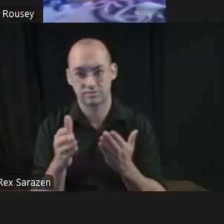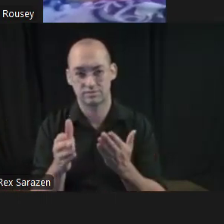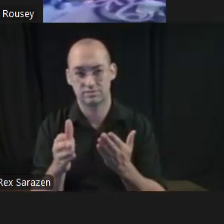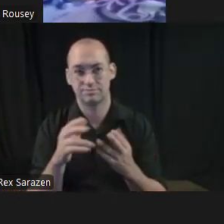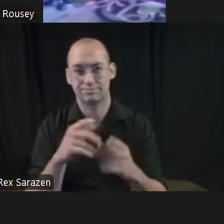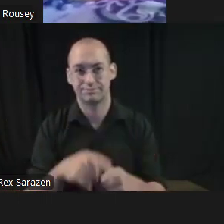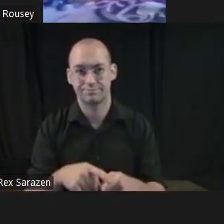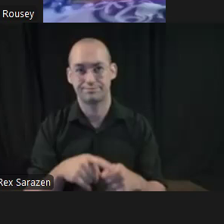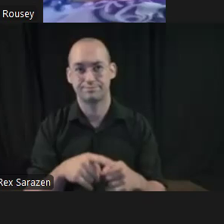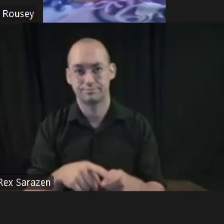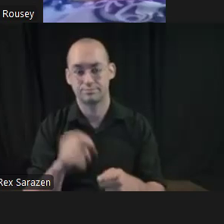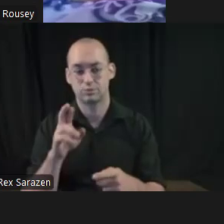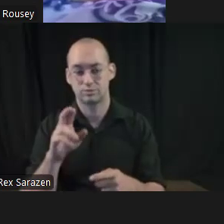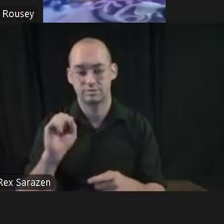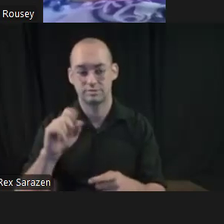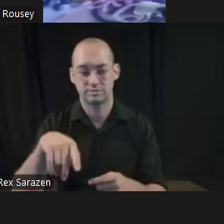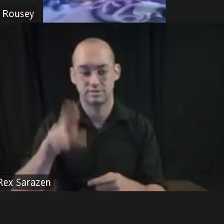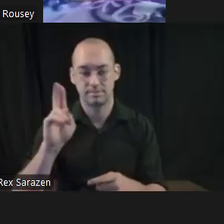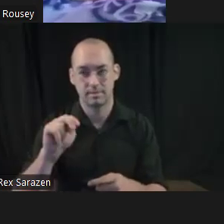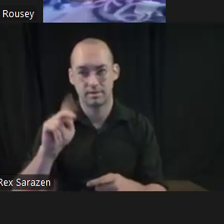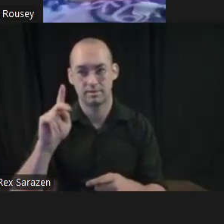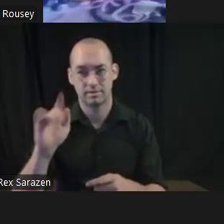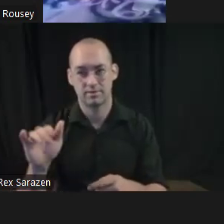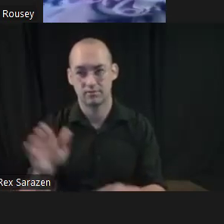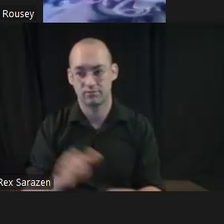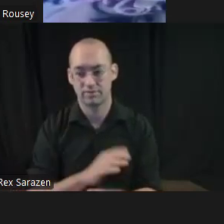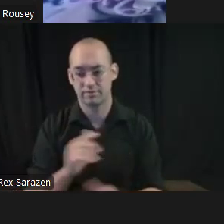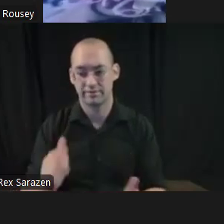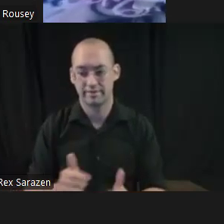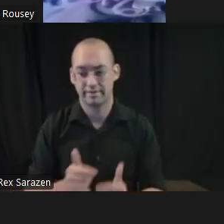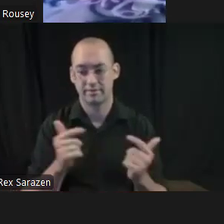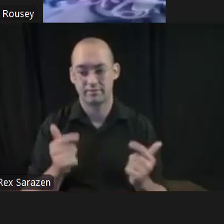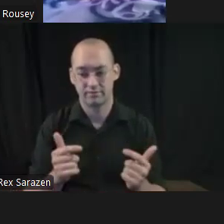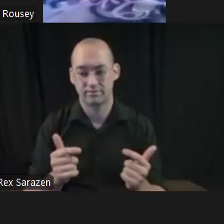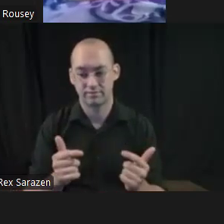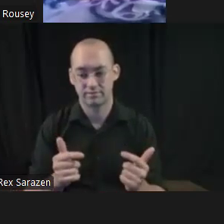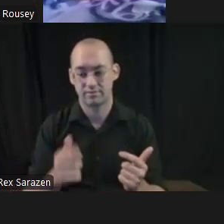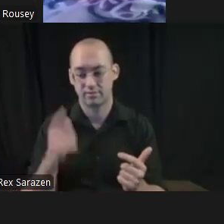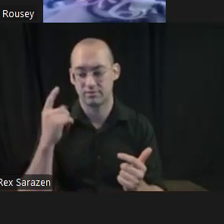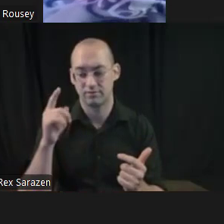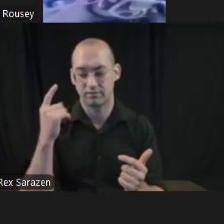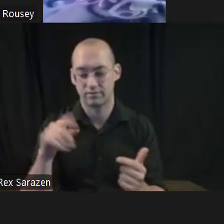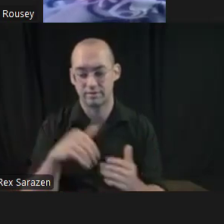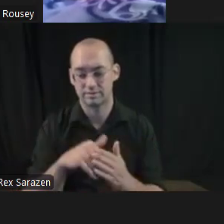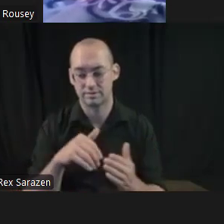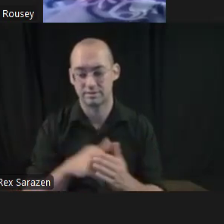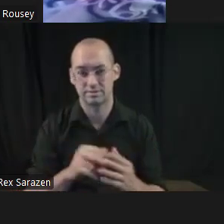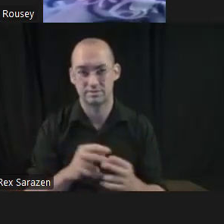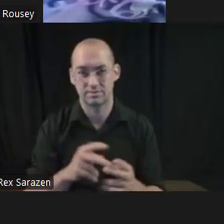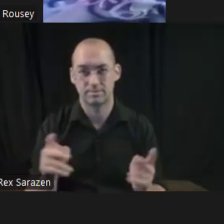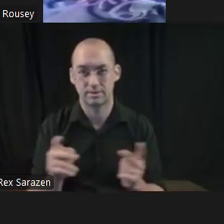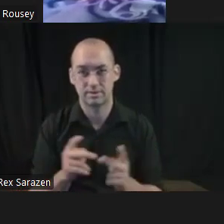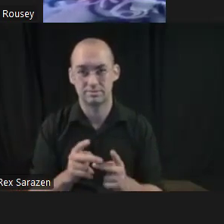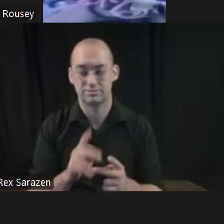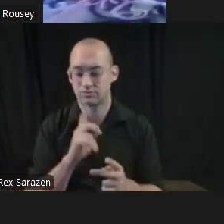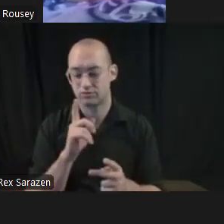resilient and spunky and full of life, to be in the space that she's been in is really, really, really